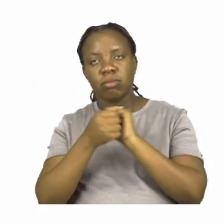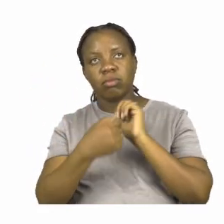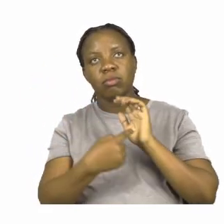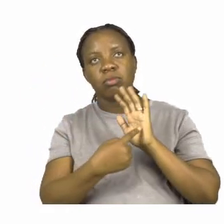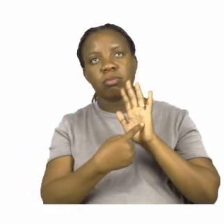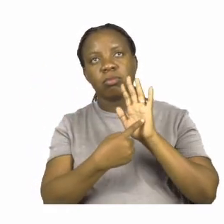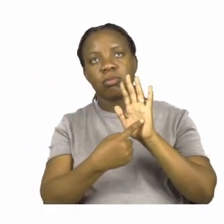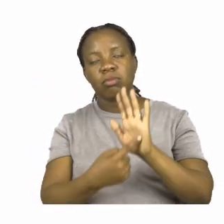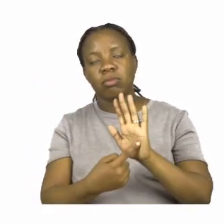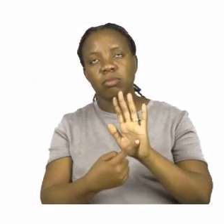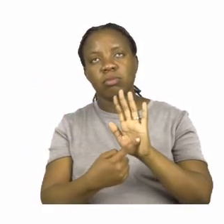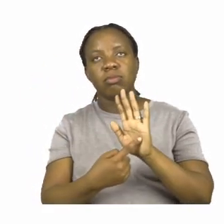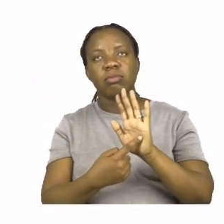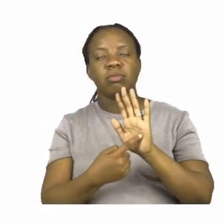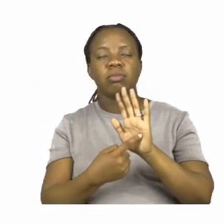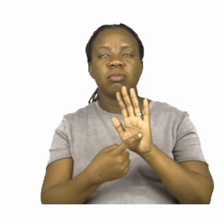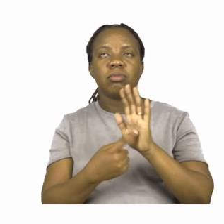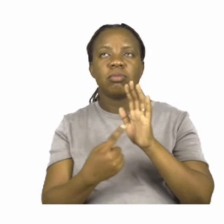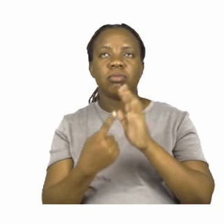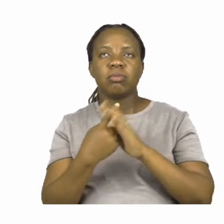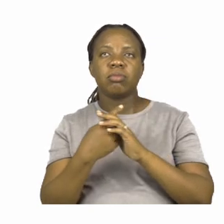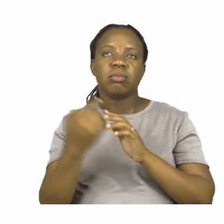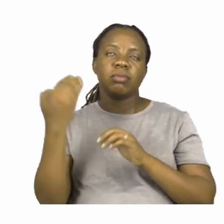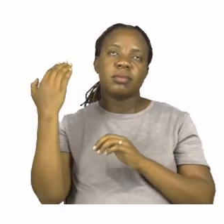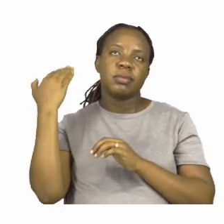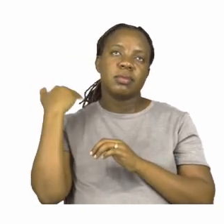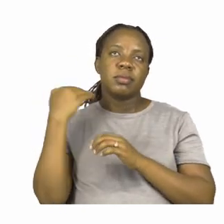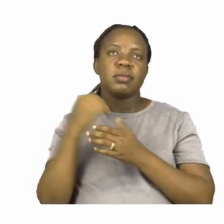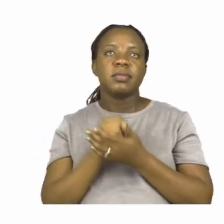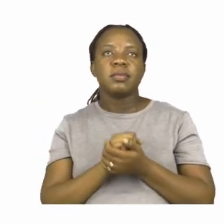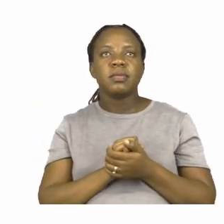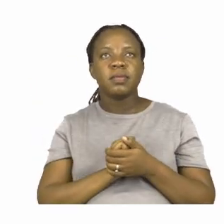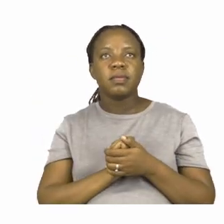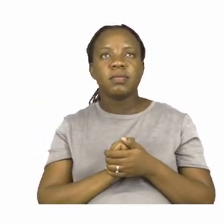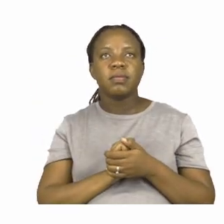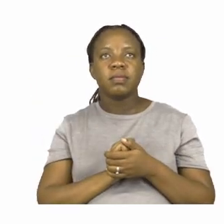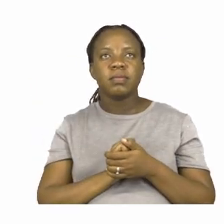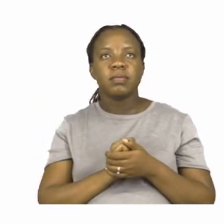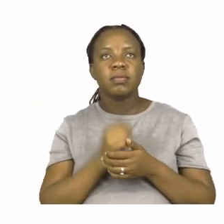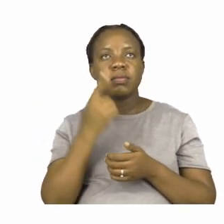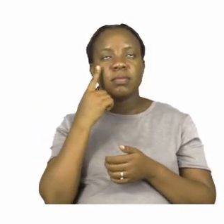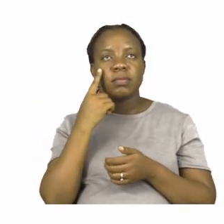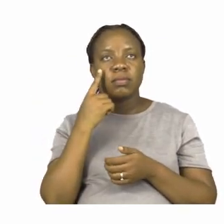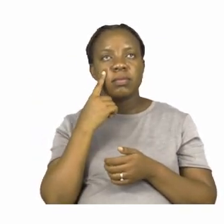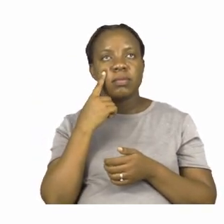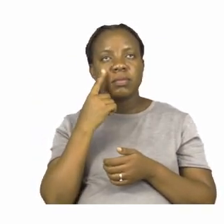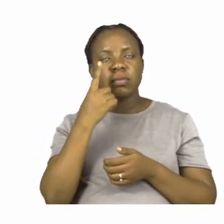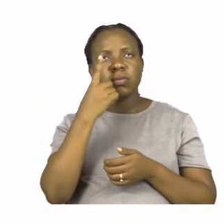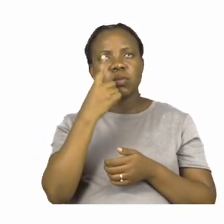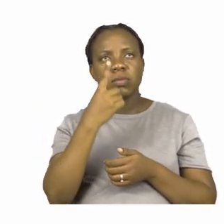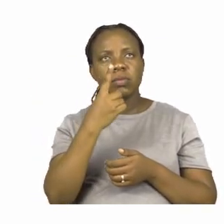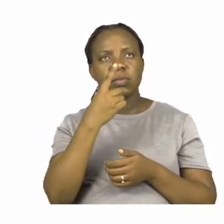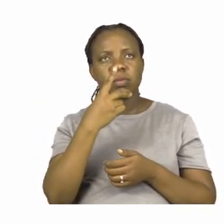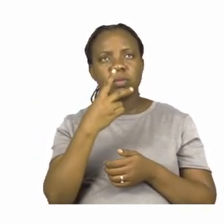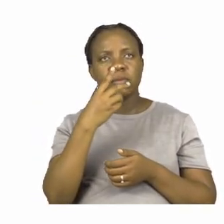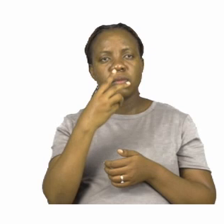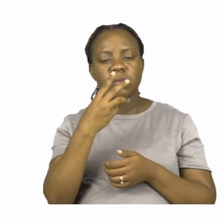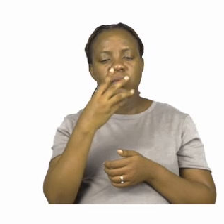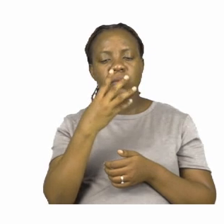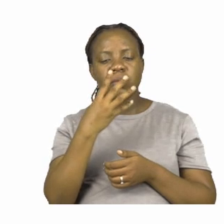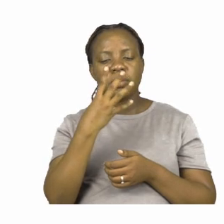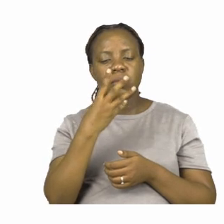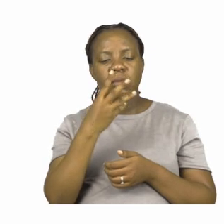the pictures. Now you will see there all the sentences from number 1 to number